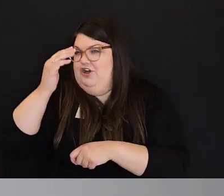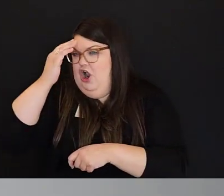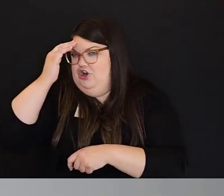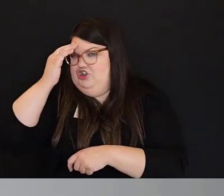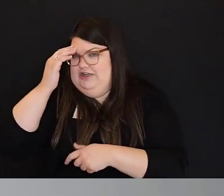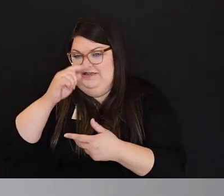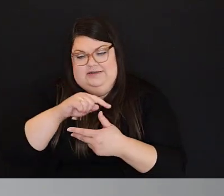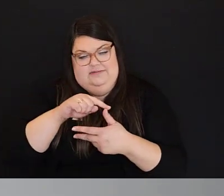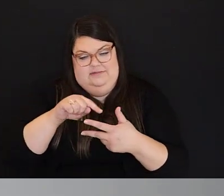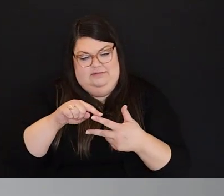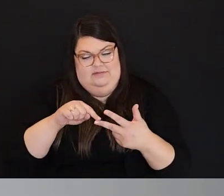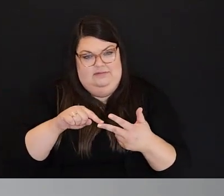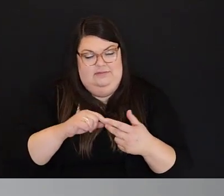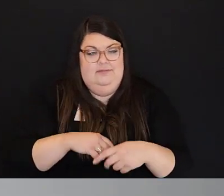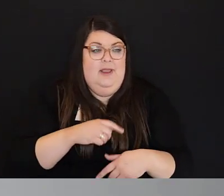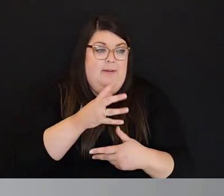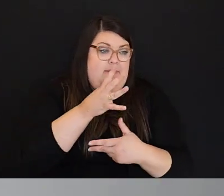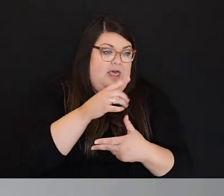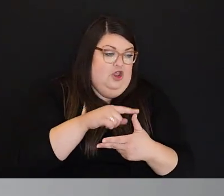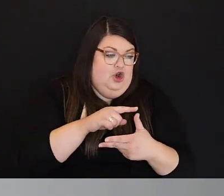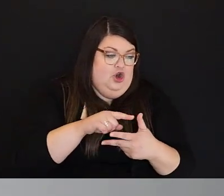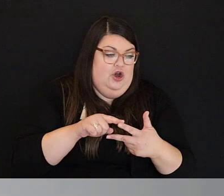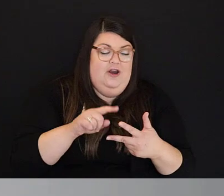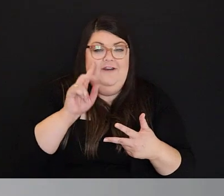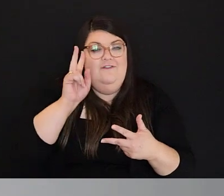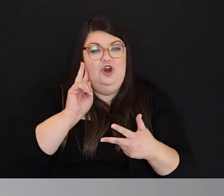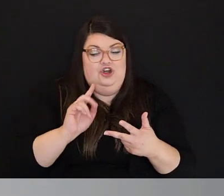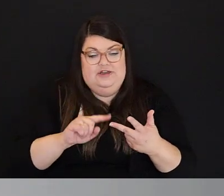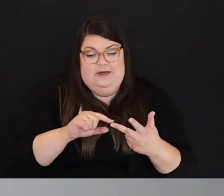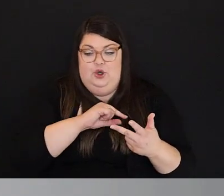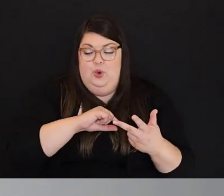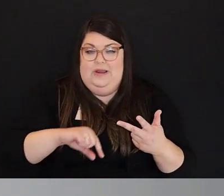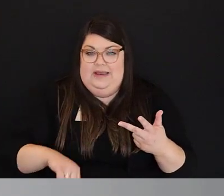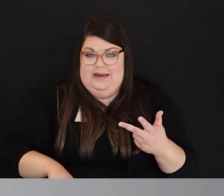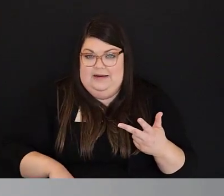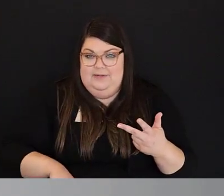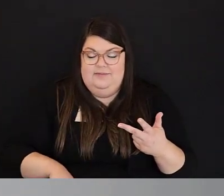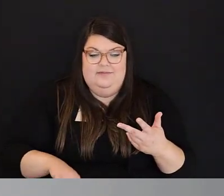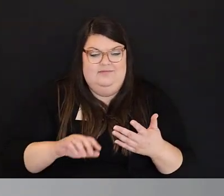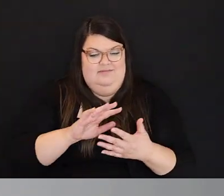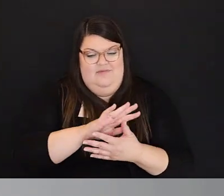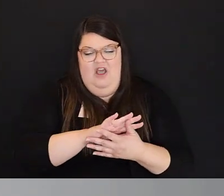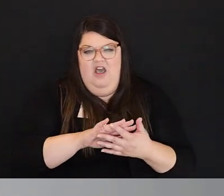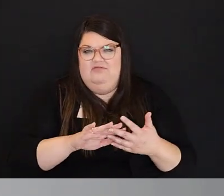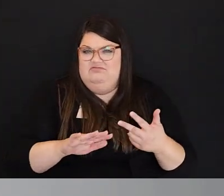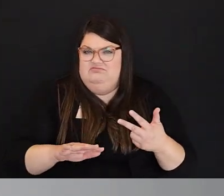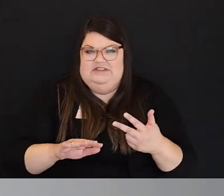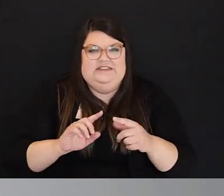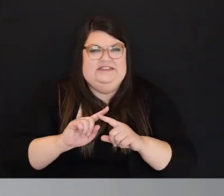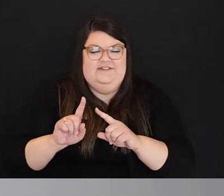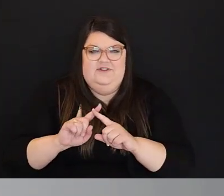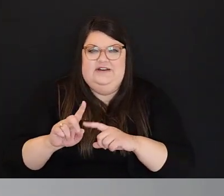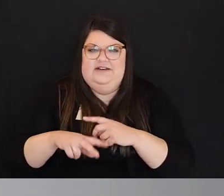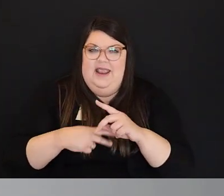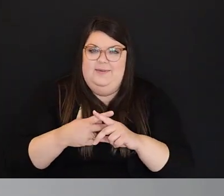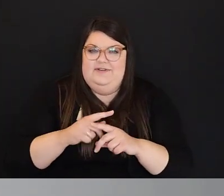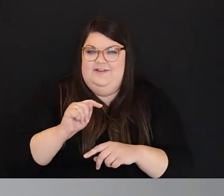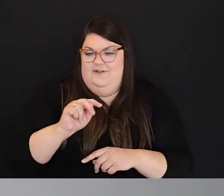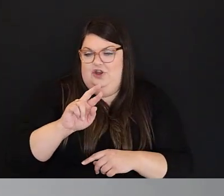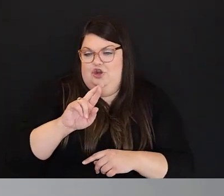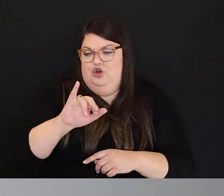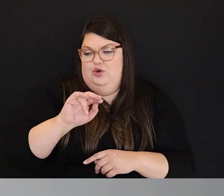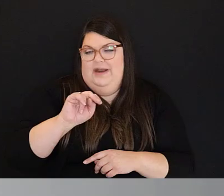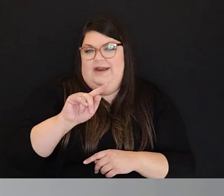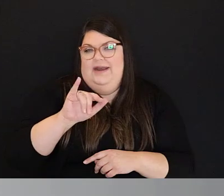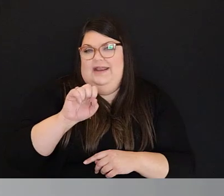be the mother, virgin, queen. It can be, you know, like all of these trinities, but it's really